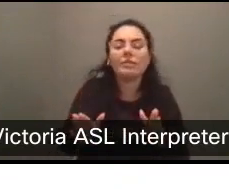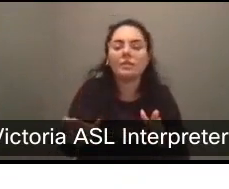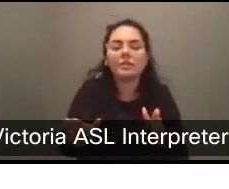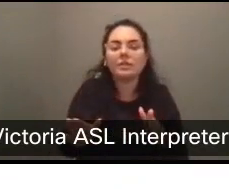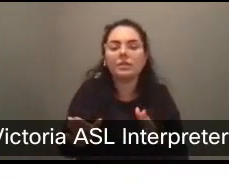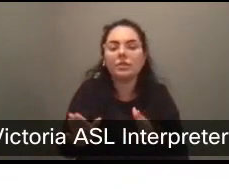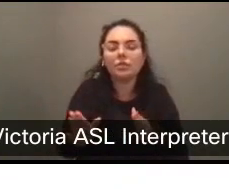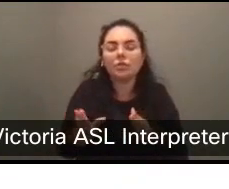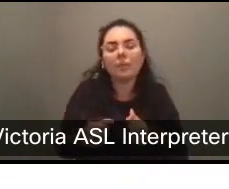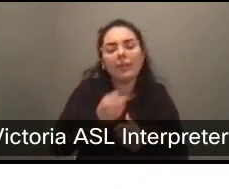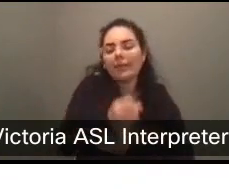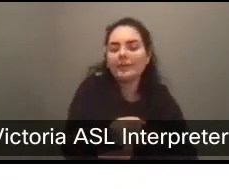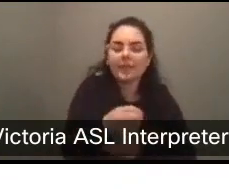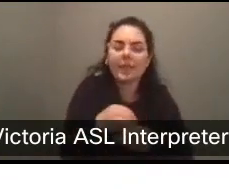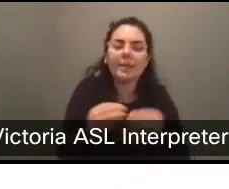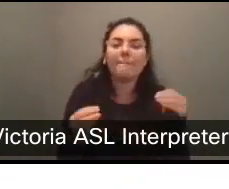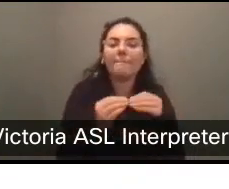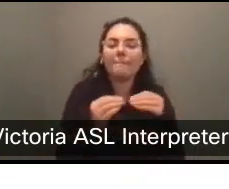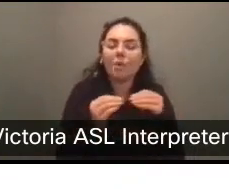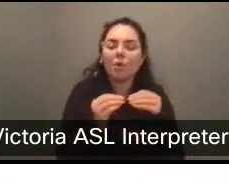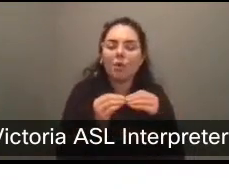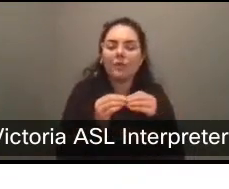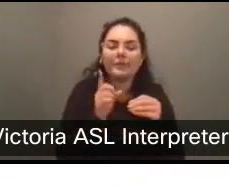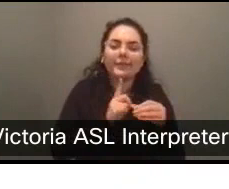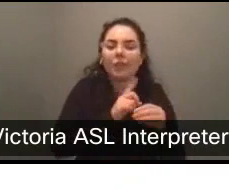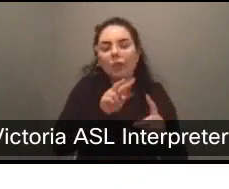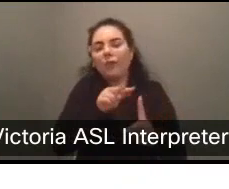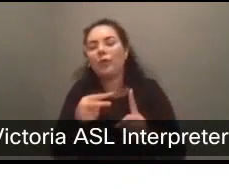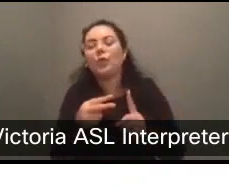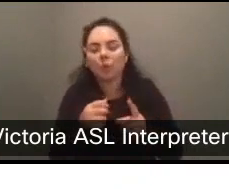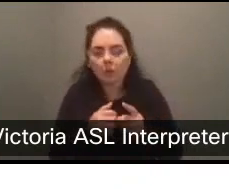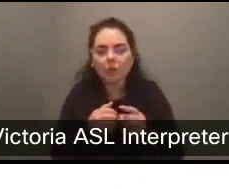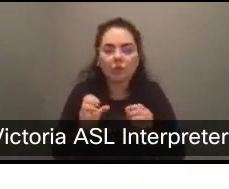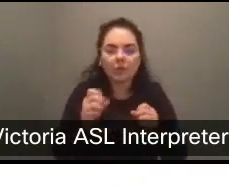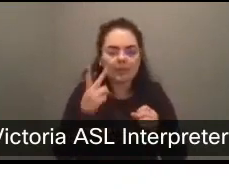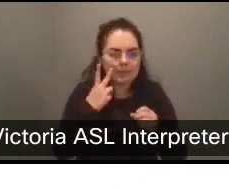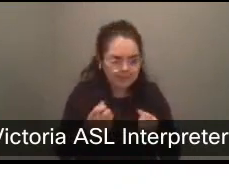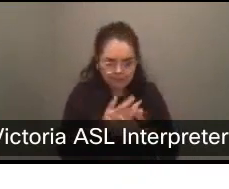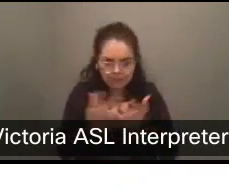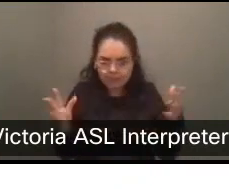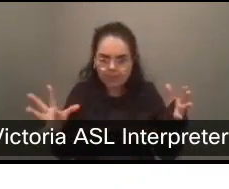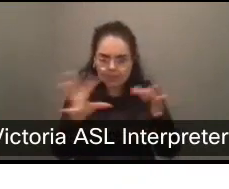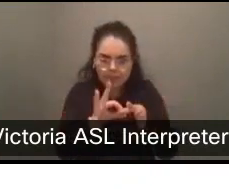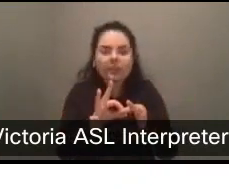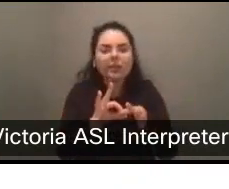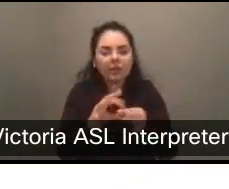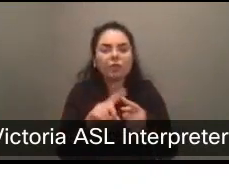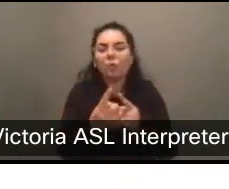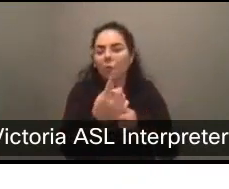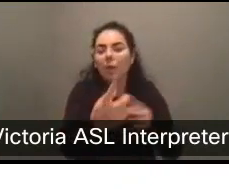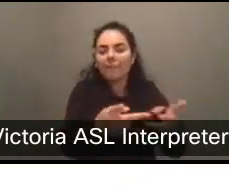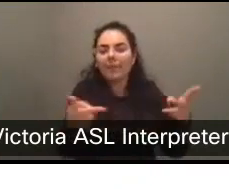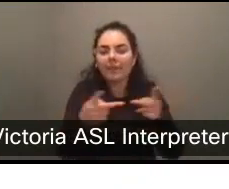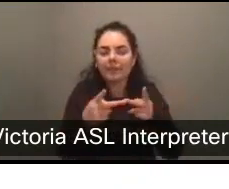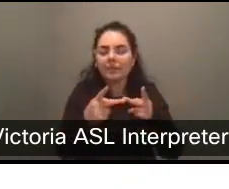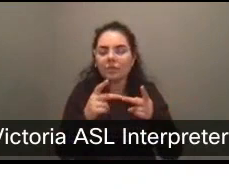it into more of a singular view in a bucket for them, so they know everything that's connecting to is connecting into one place, as opposed to